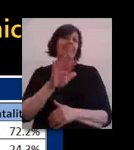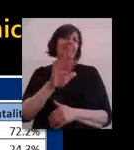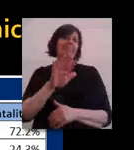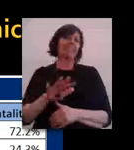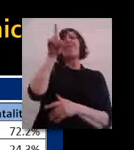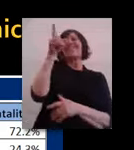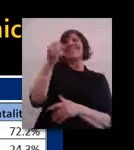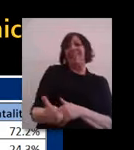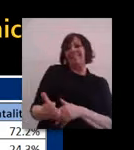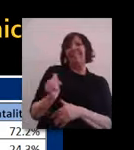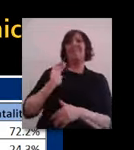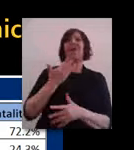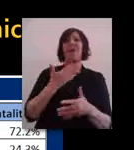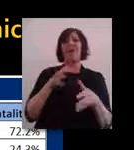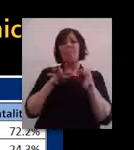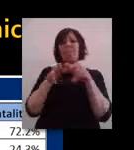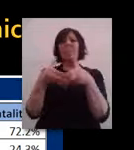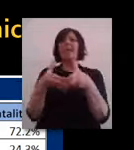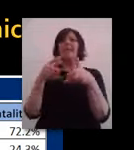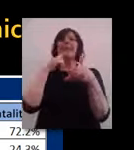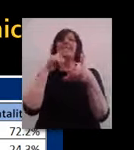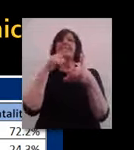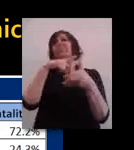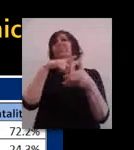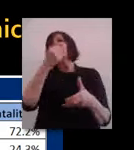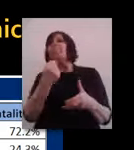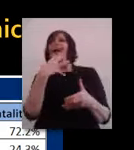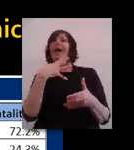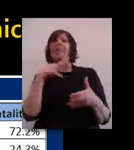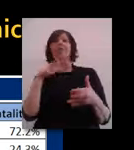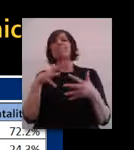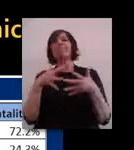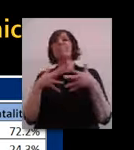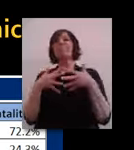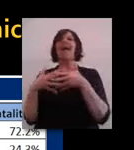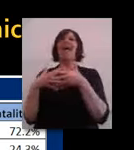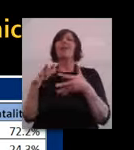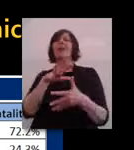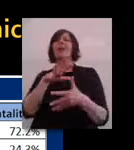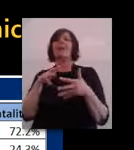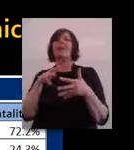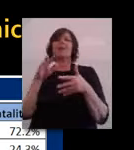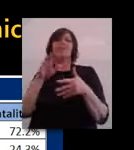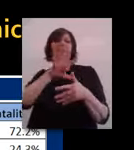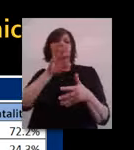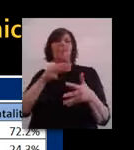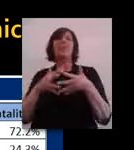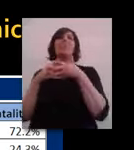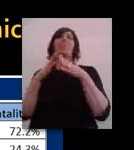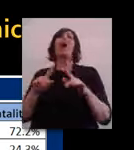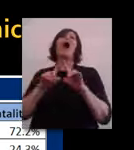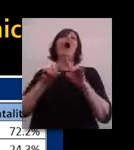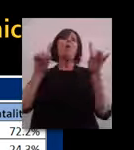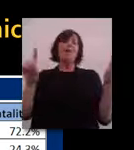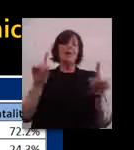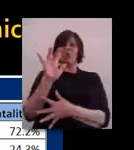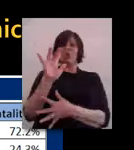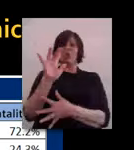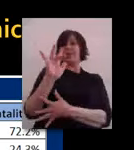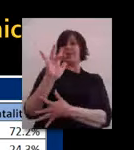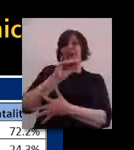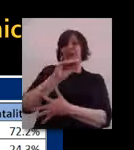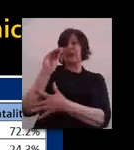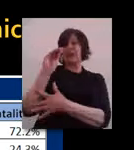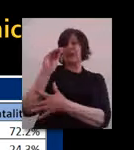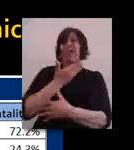about 25% of our COVID-19 related deaths are Black or African American. So that, highlights the health disparity